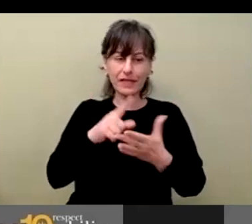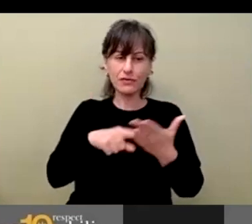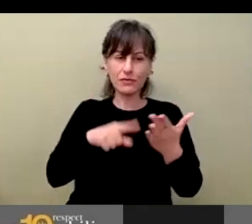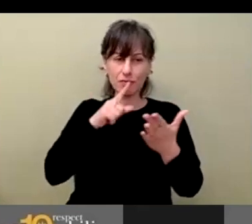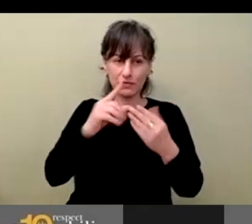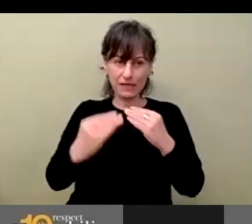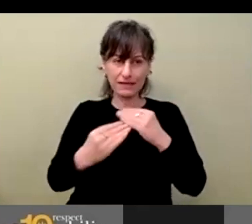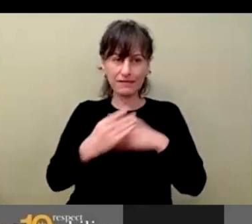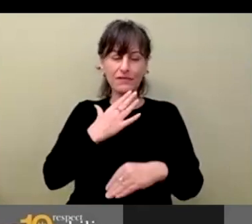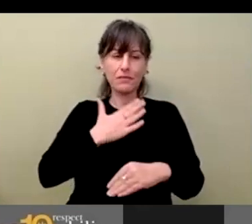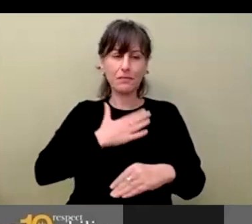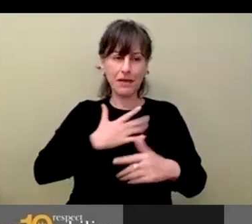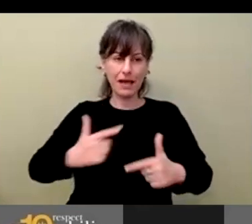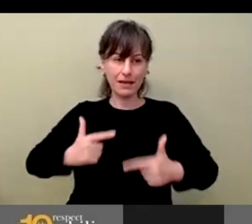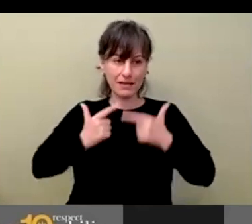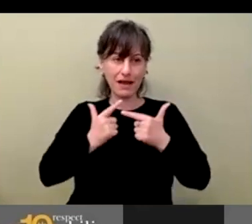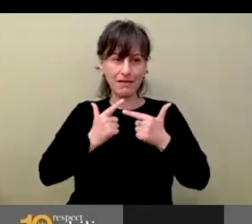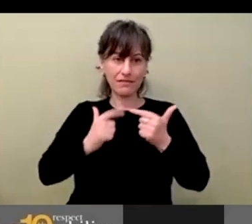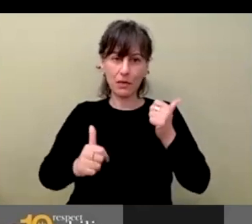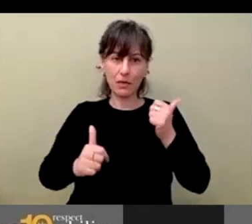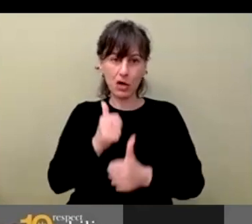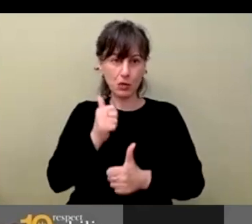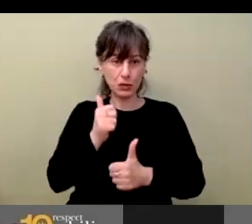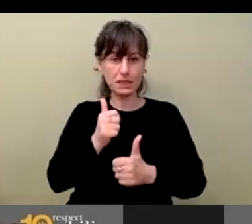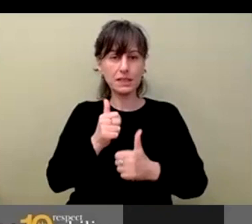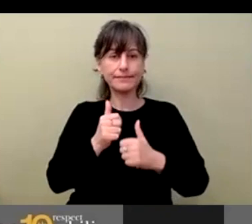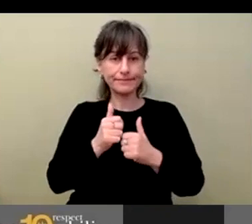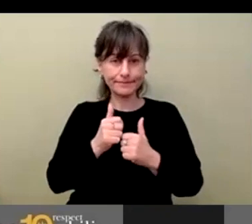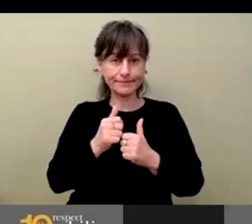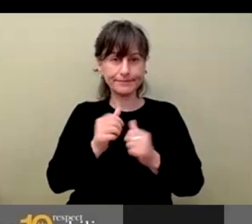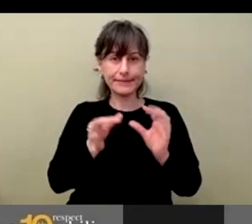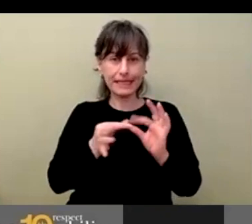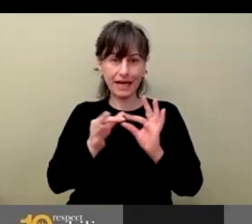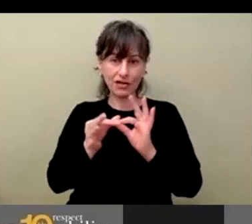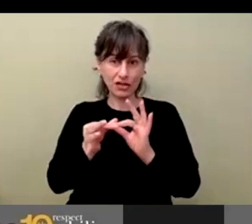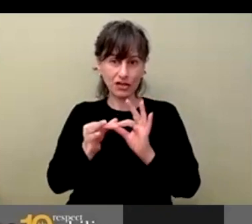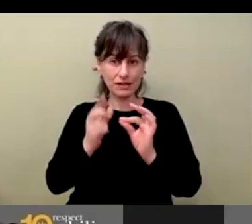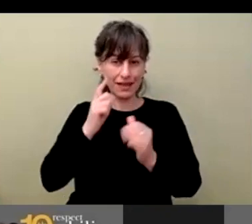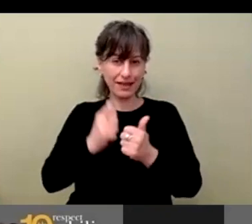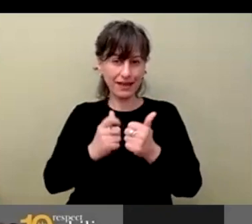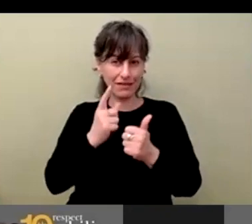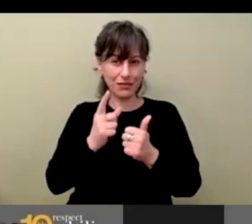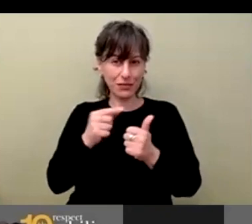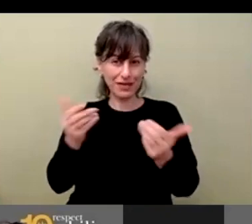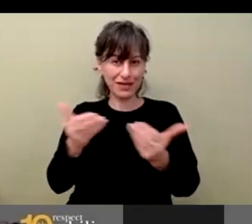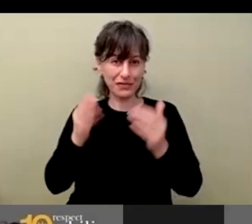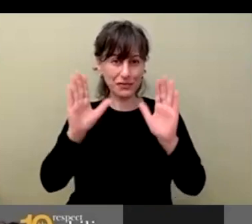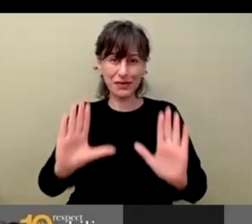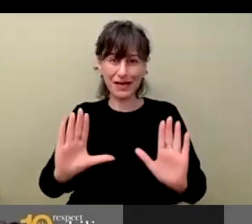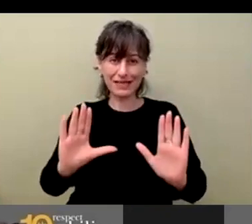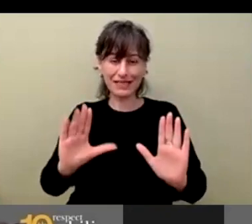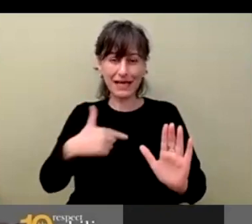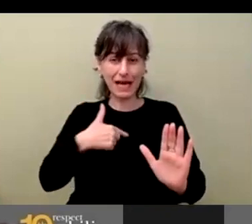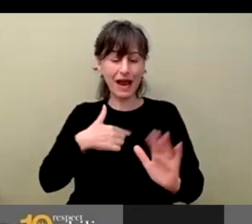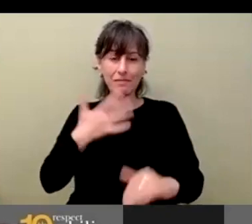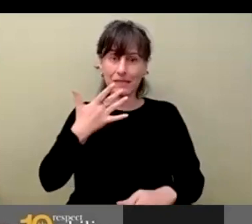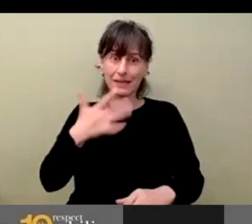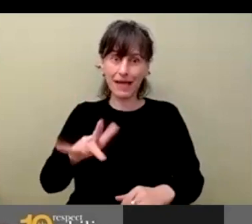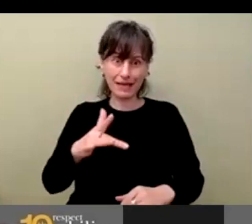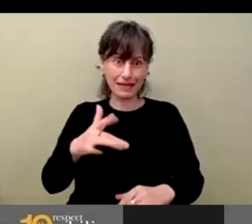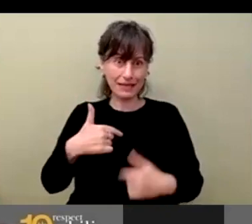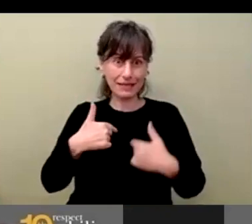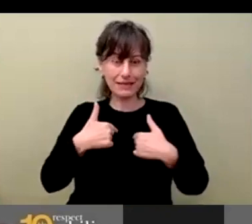my life personally the most, is the connections. I think everybody here is great. I'm super lucky. I get